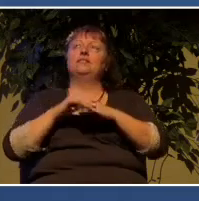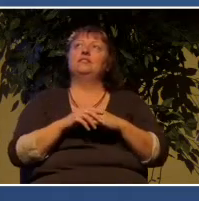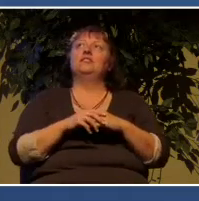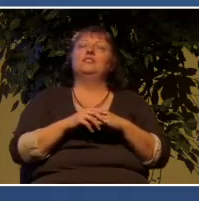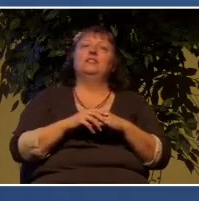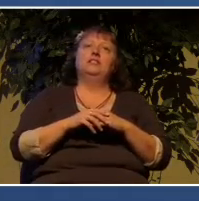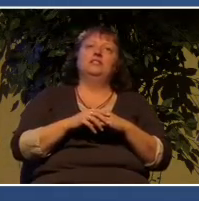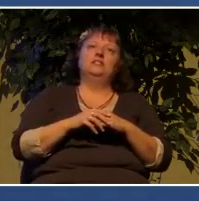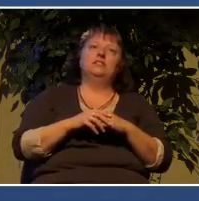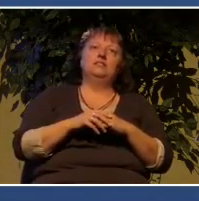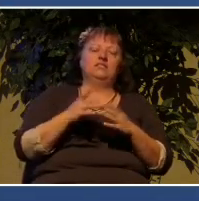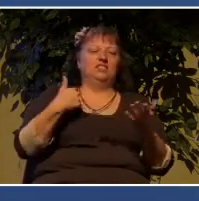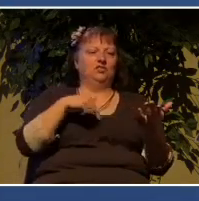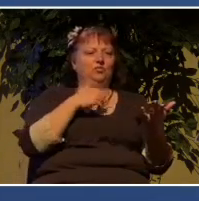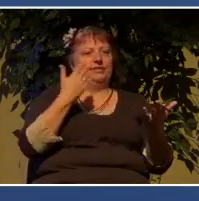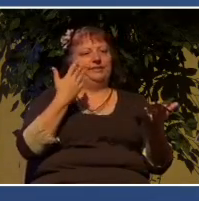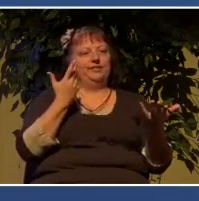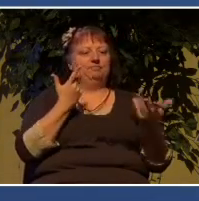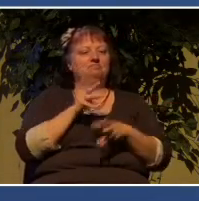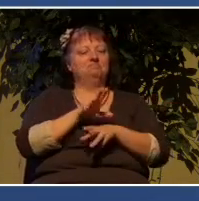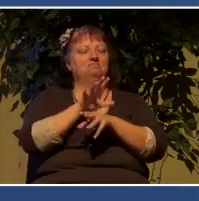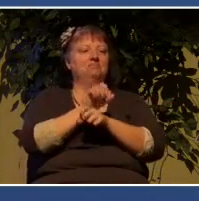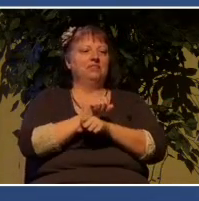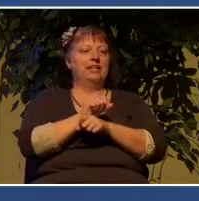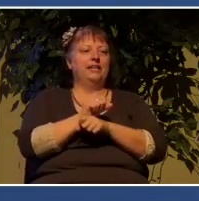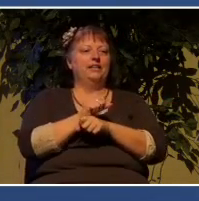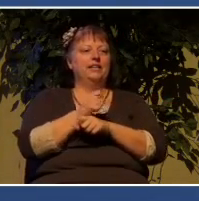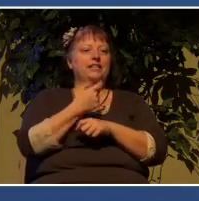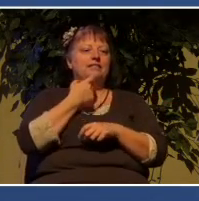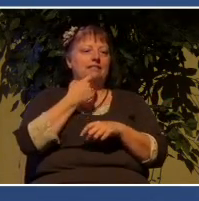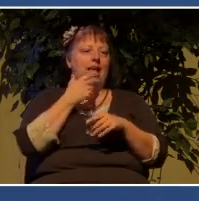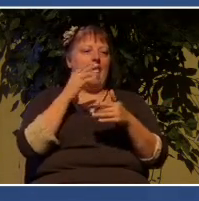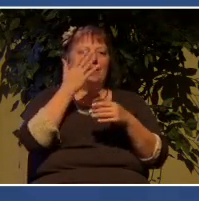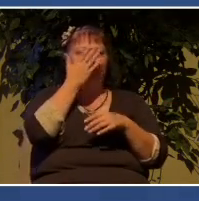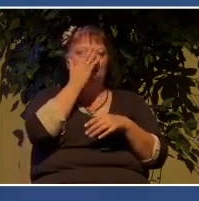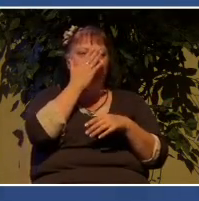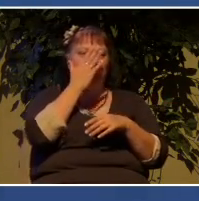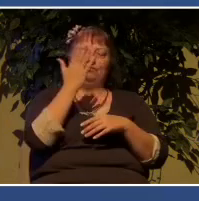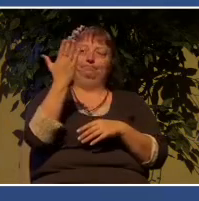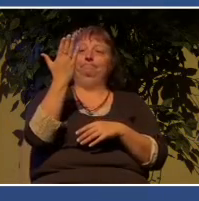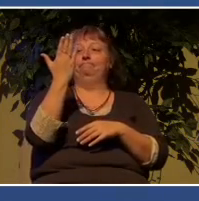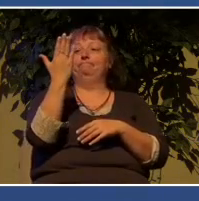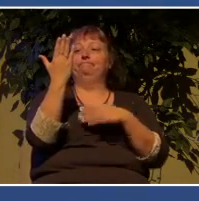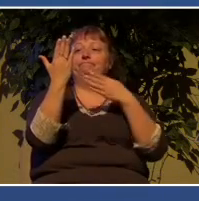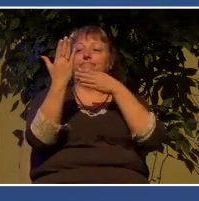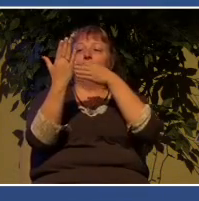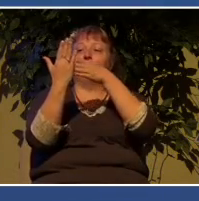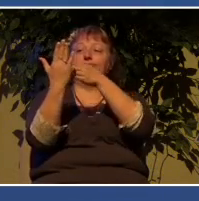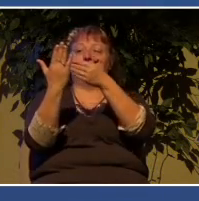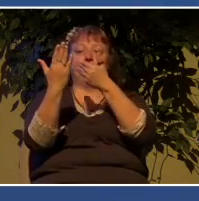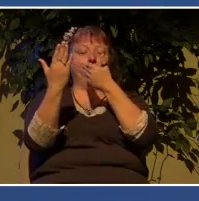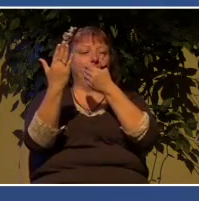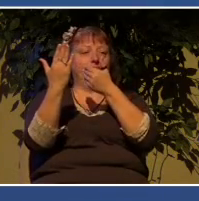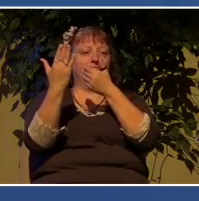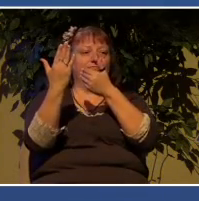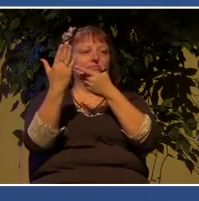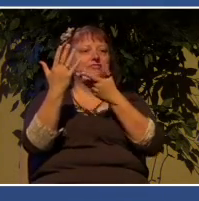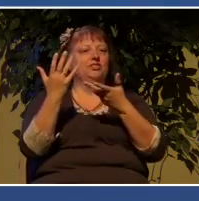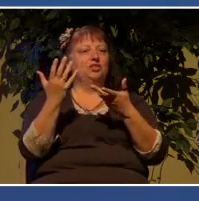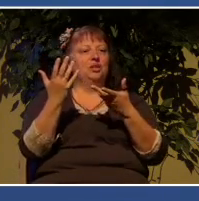accustomed to glass mirrors that are an accurate reflection of your image when you look into the mirror. In ancient